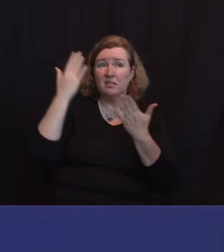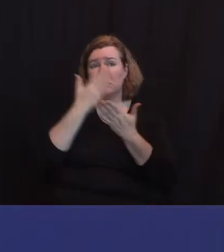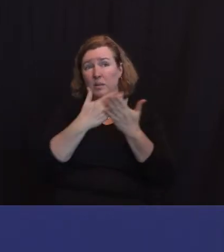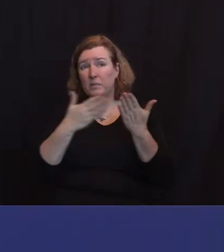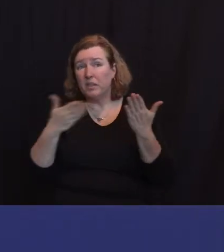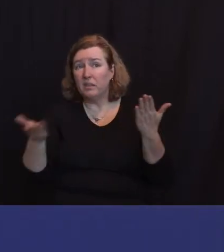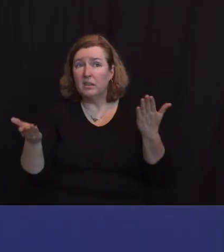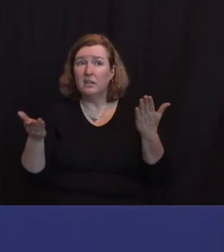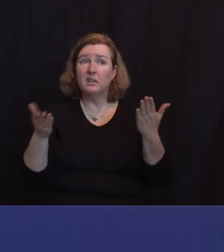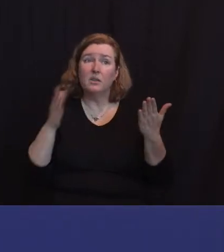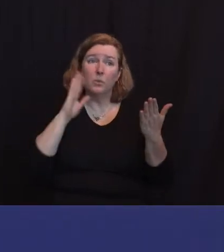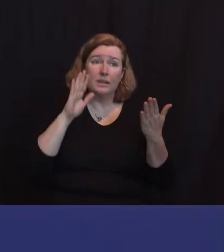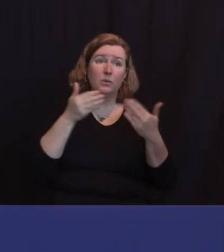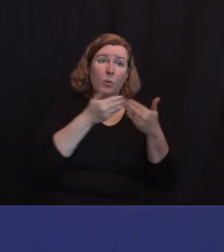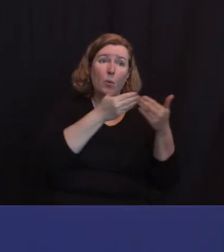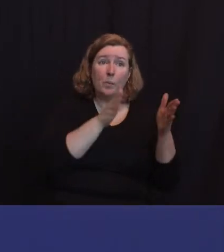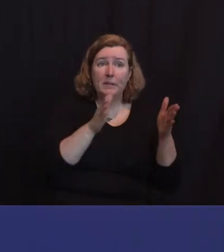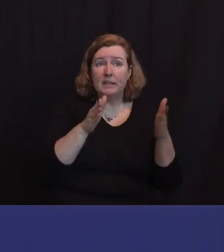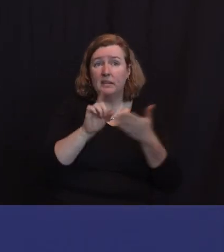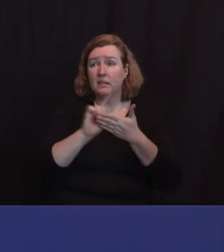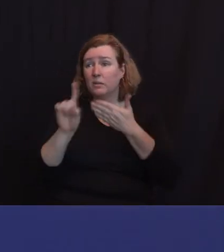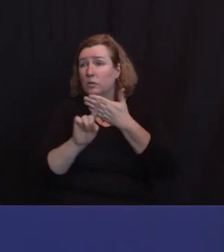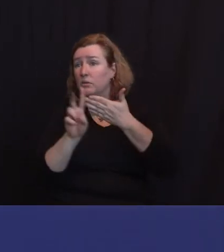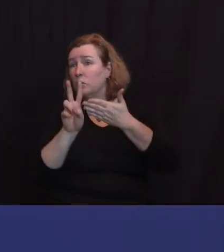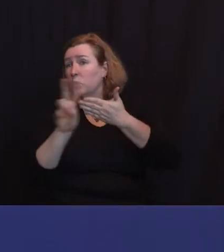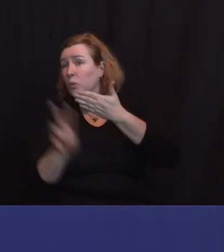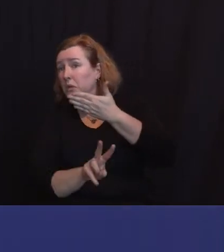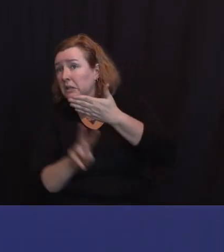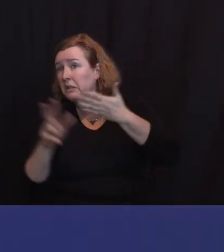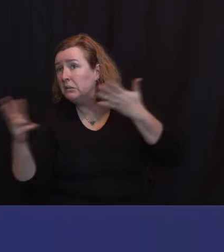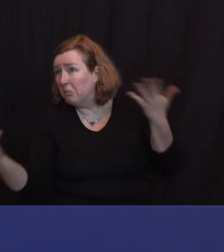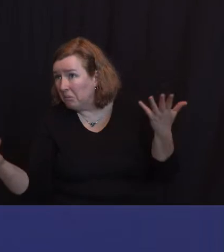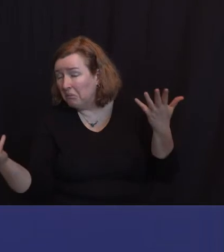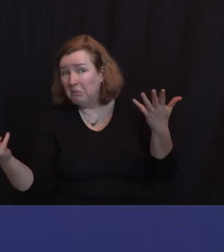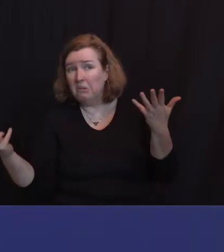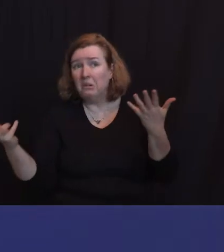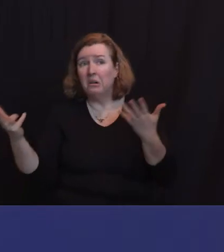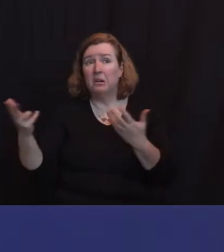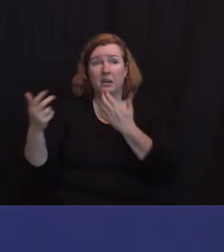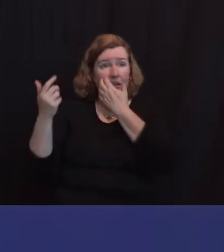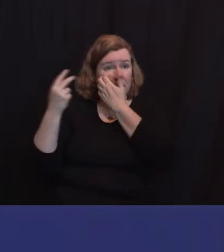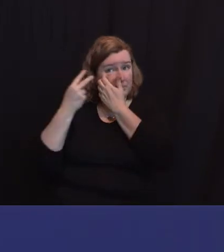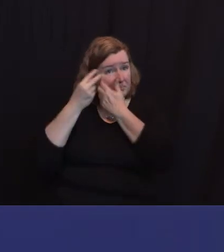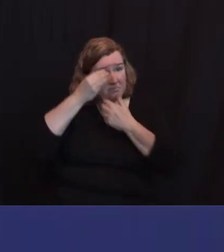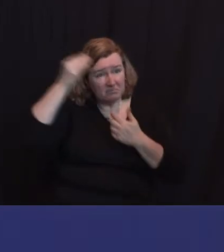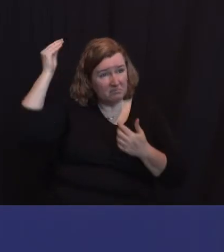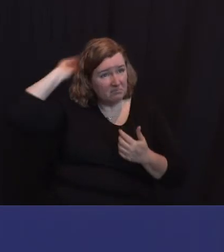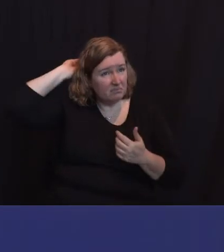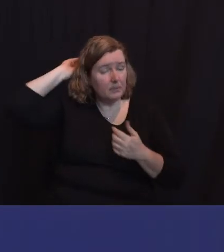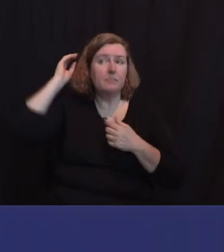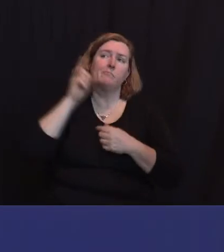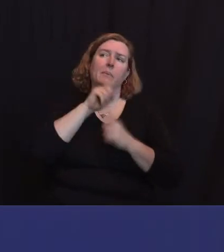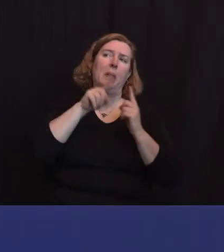the next week or two? And if so, what might that be? Or is it just simply in your mind, we're not going anywhere? Yeah, all good questions.